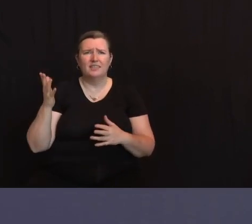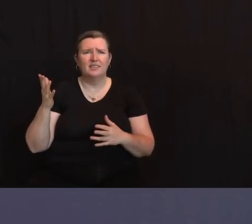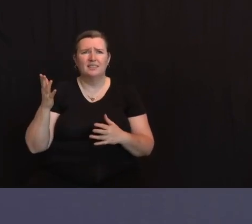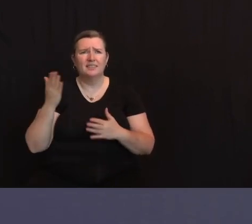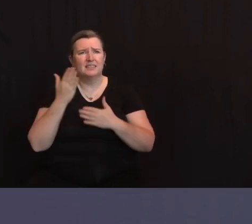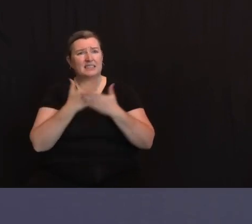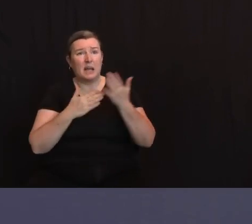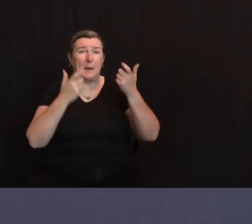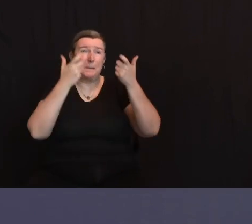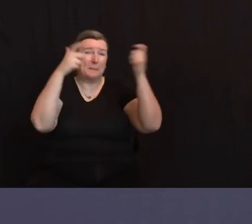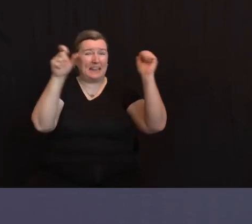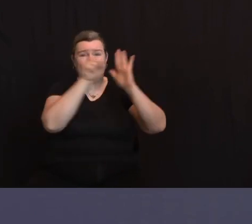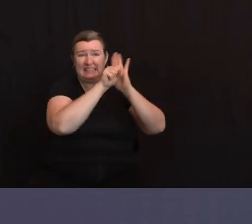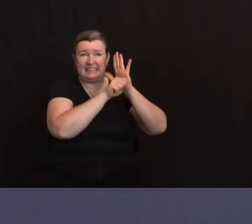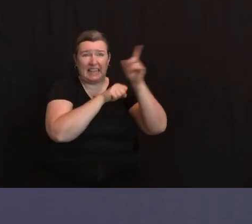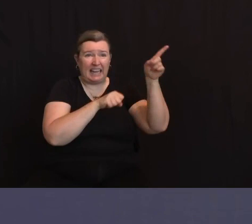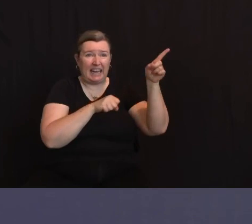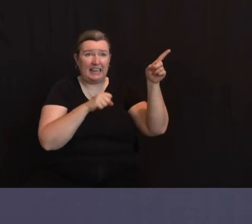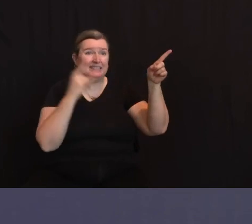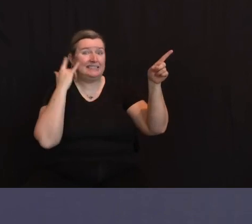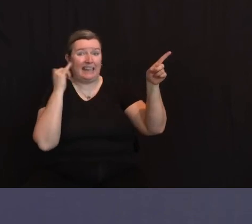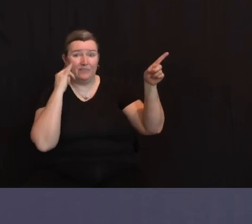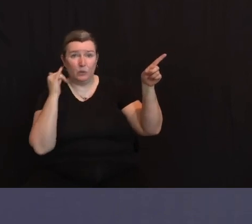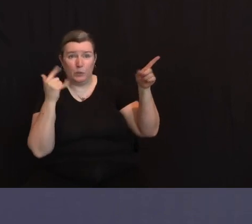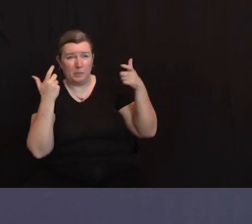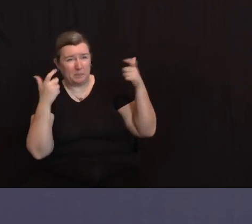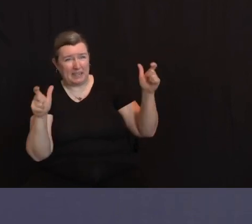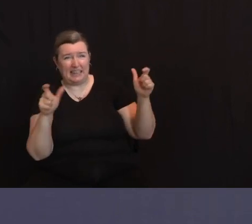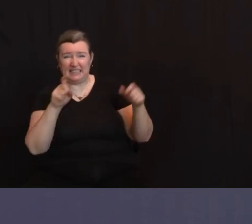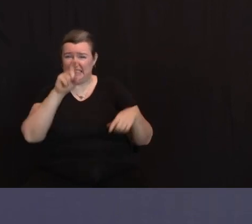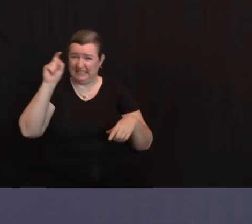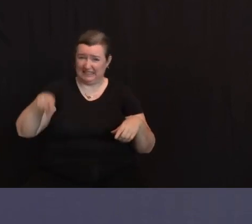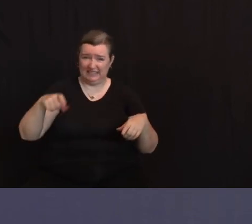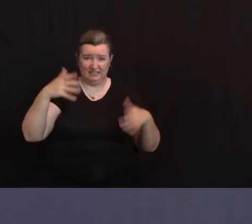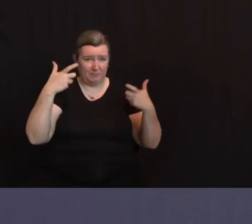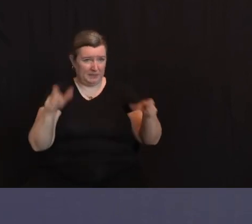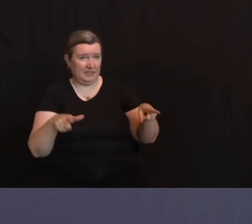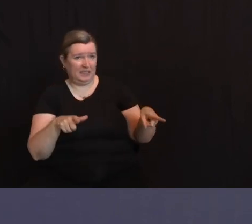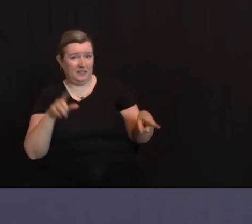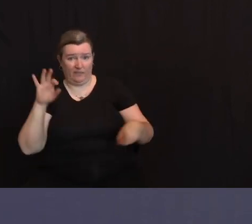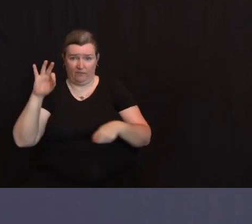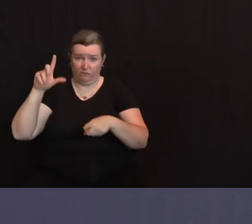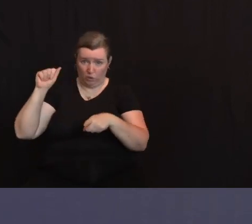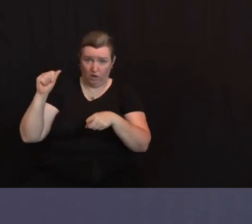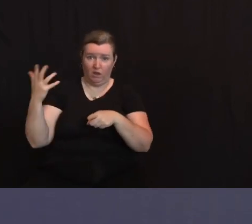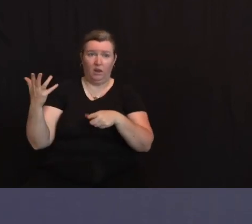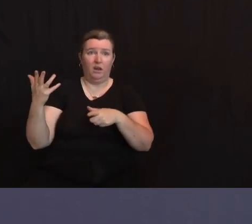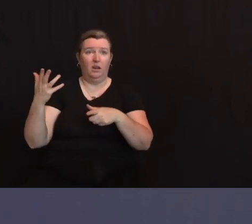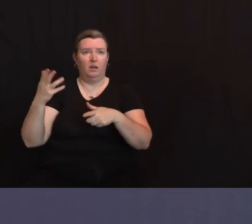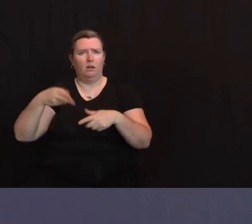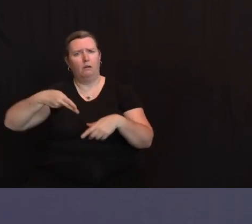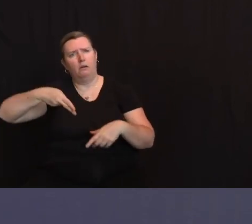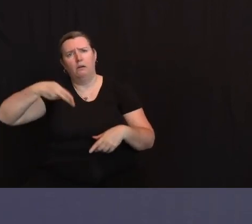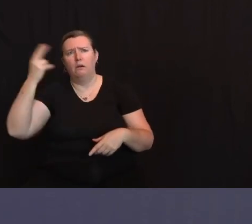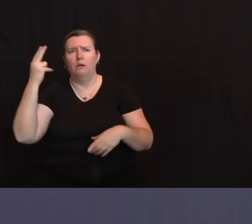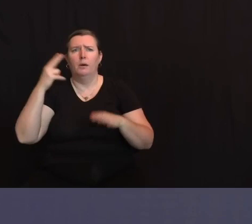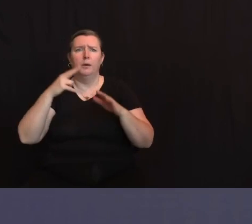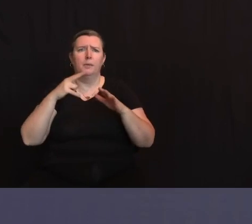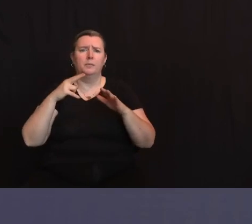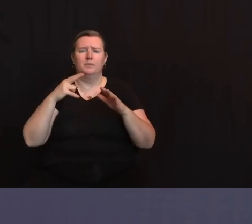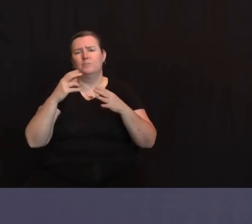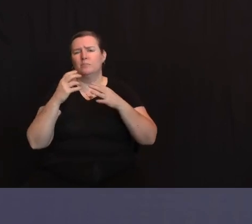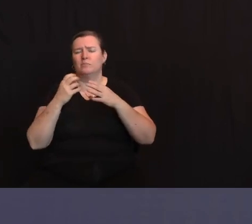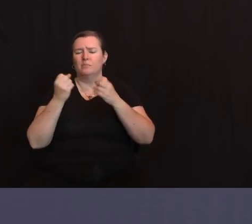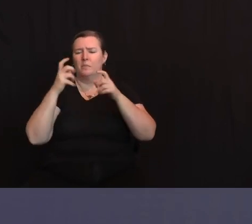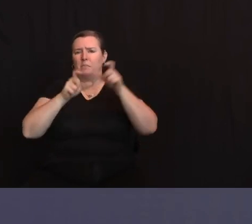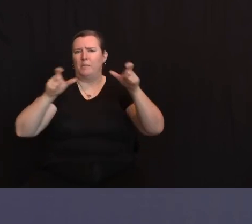states in America, right? California, Texas, and Florida, the top three most populated states in the country. And so